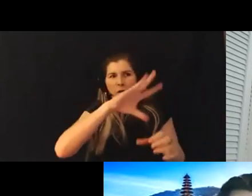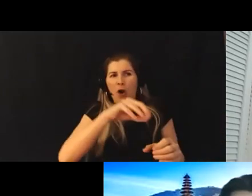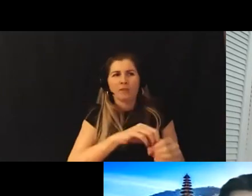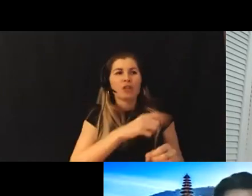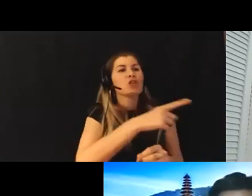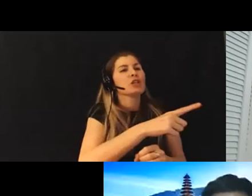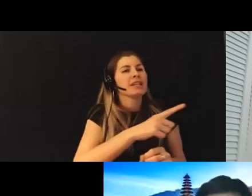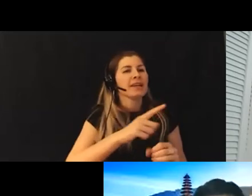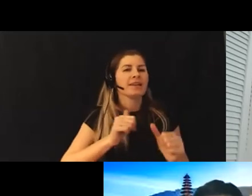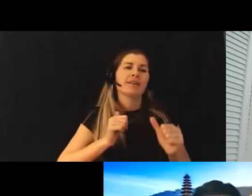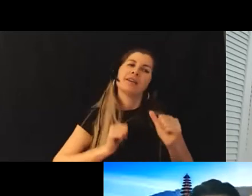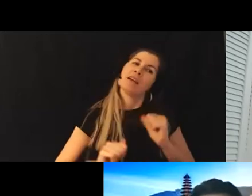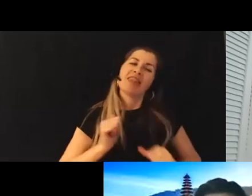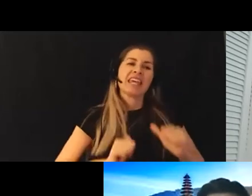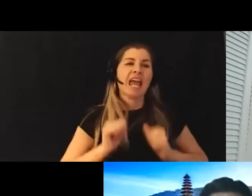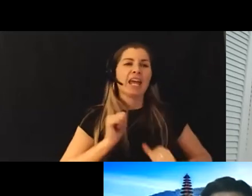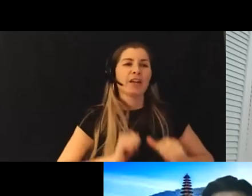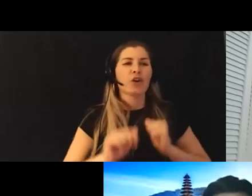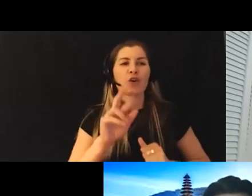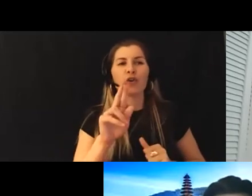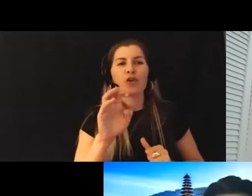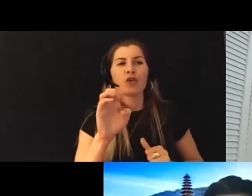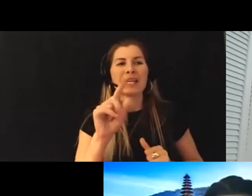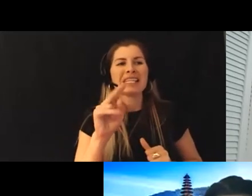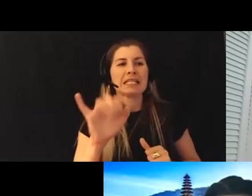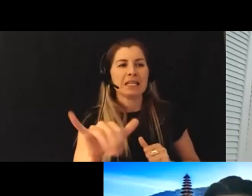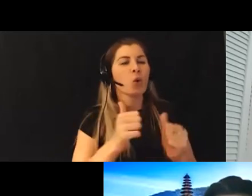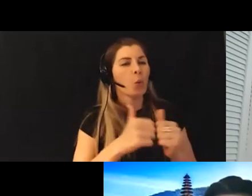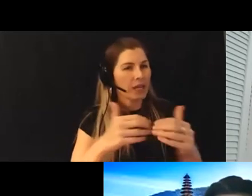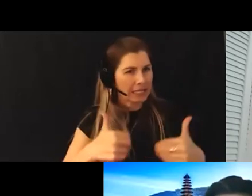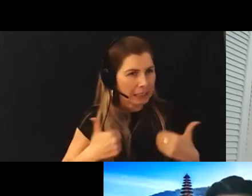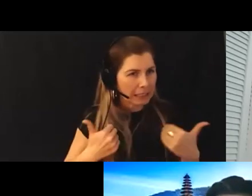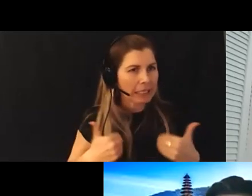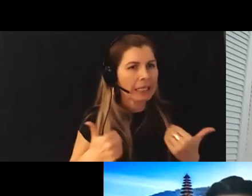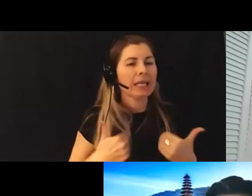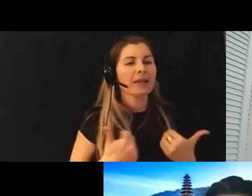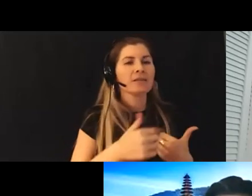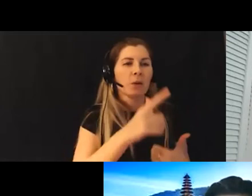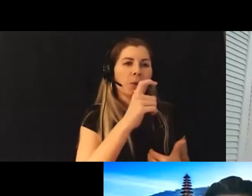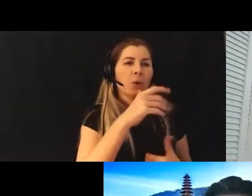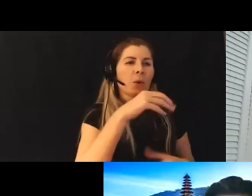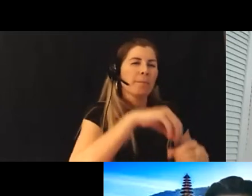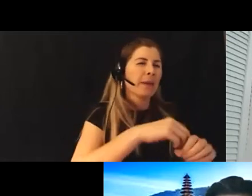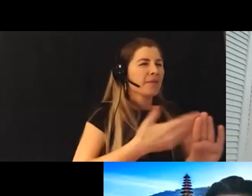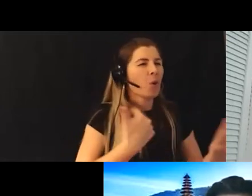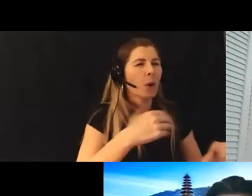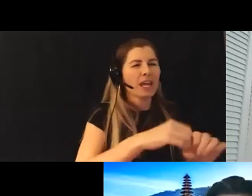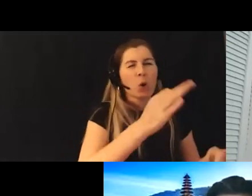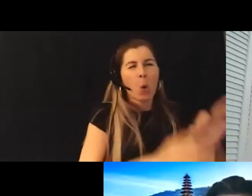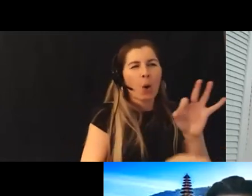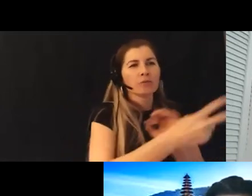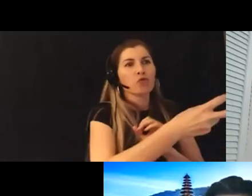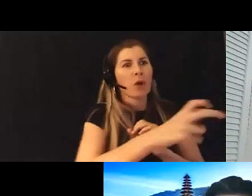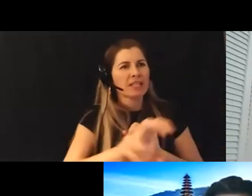residencies, long-term theater residencies with youth who were primarily transitioning in or out of the juvenile court system.